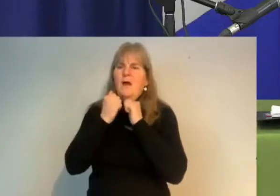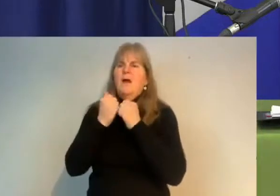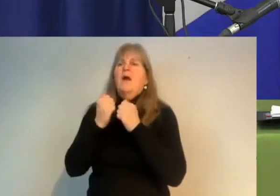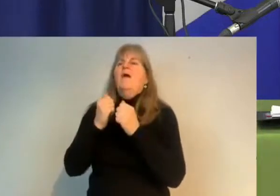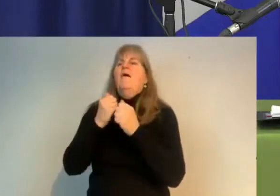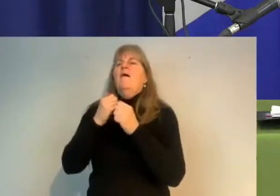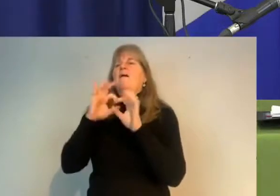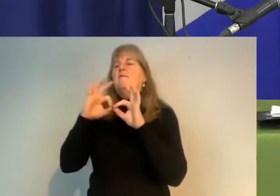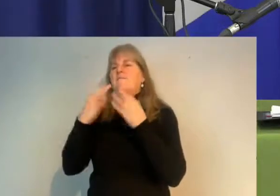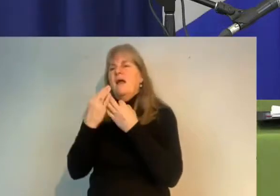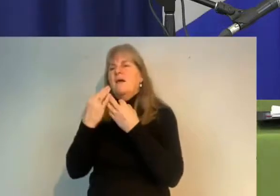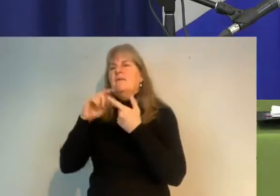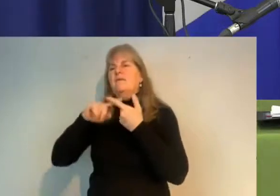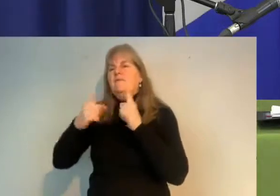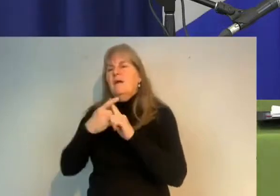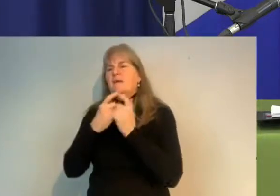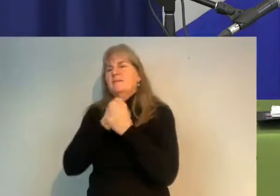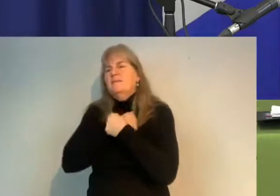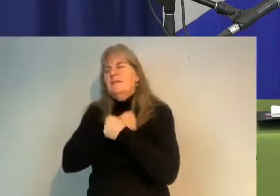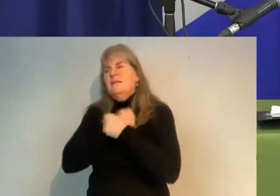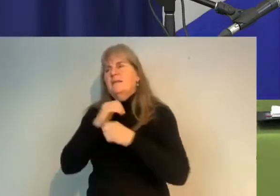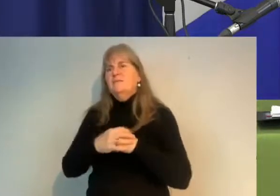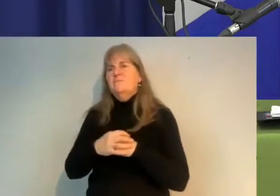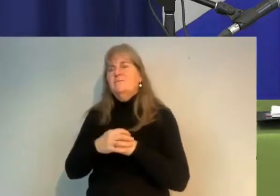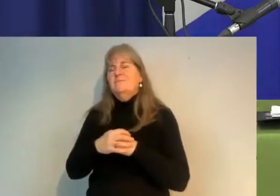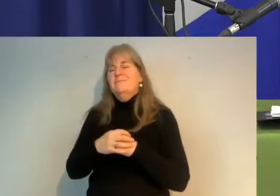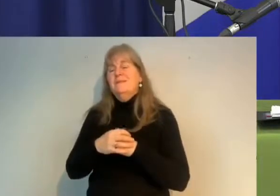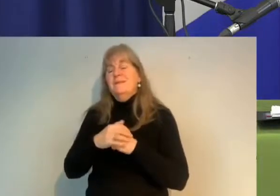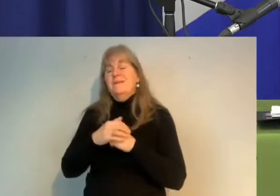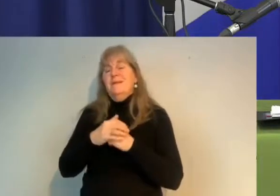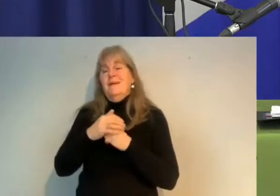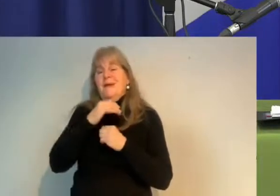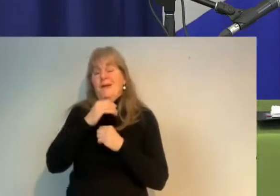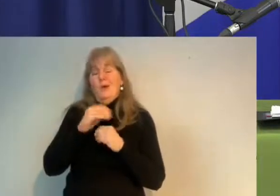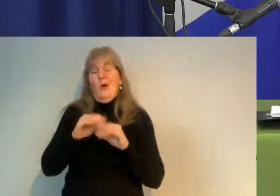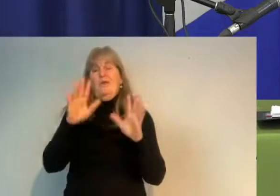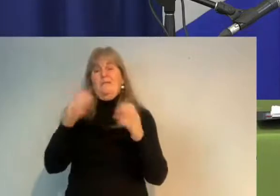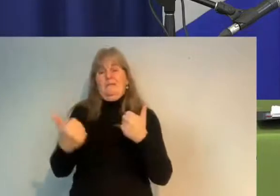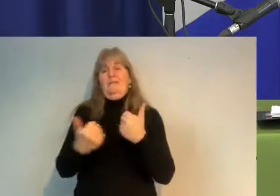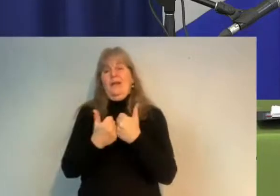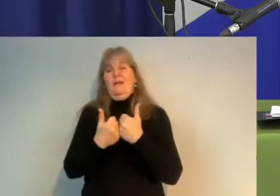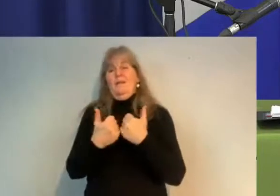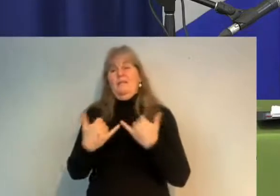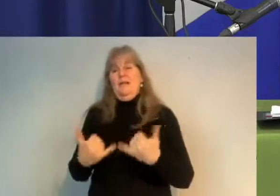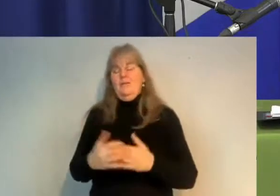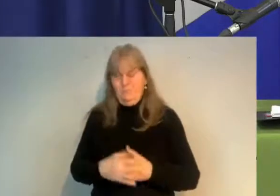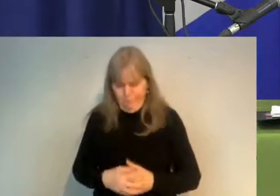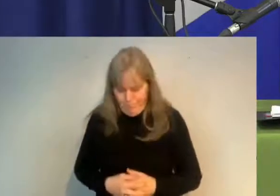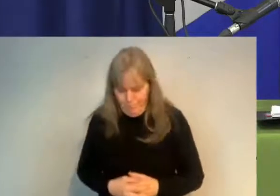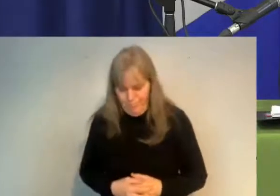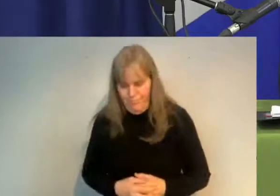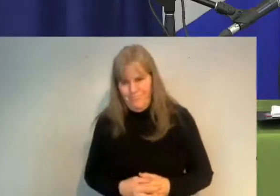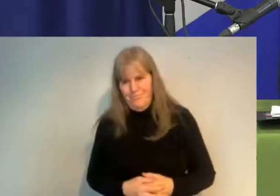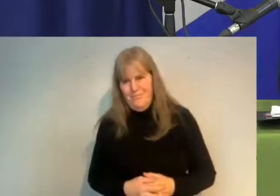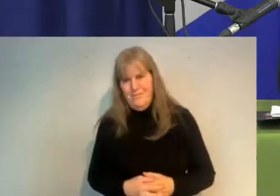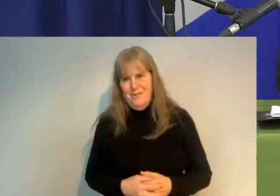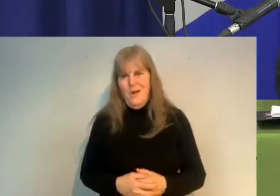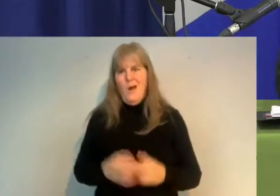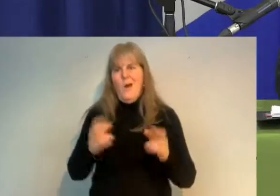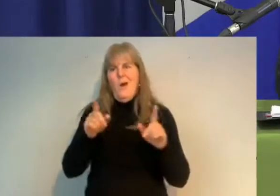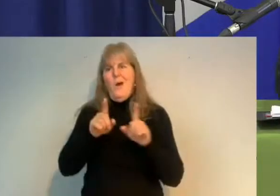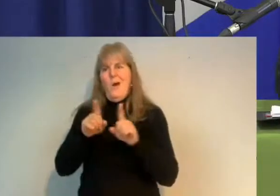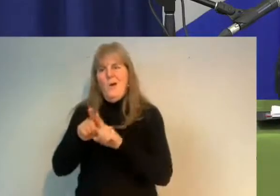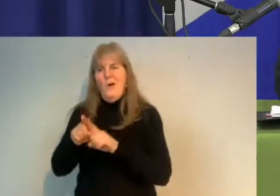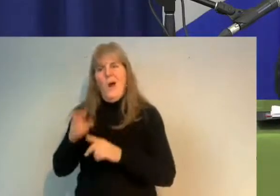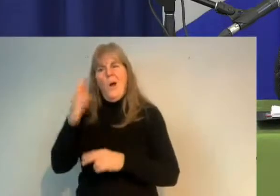This may well be challenging in the short term. I think that's easy to see. I hope you can see also that in the long term,